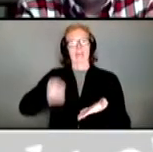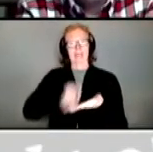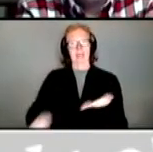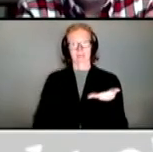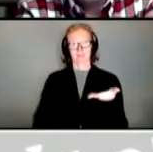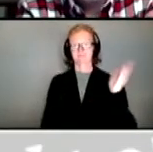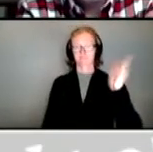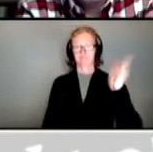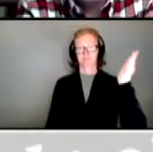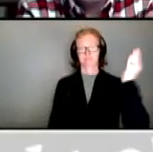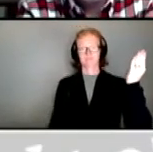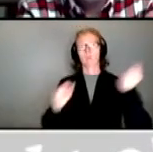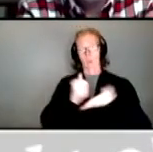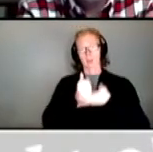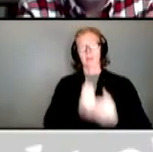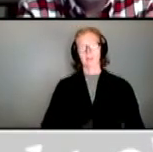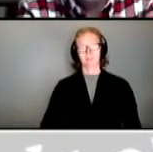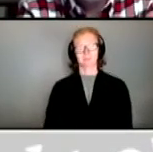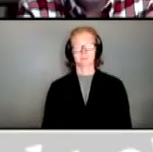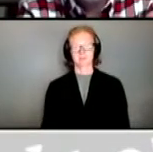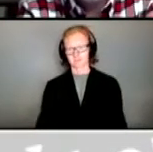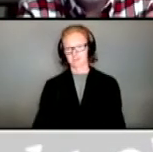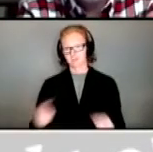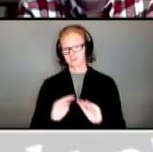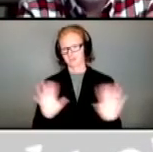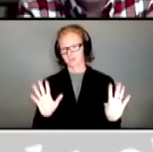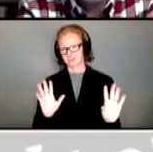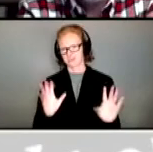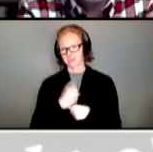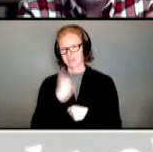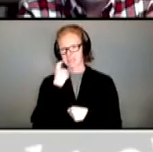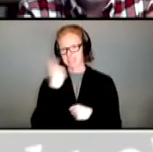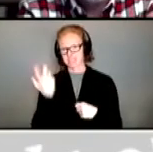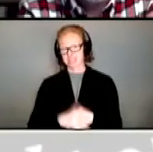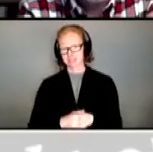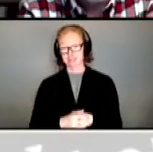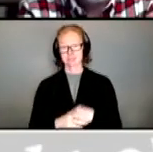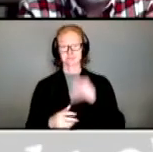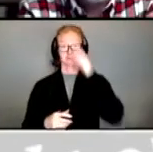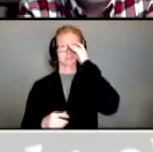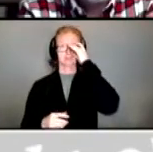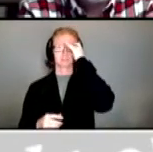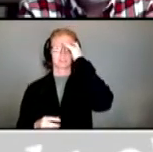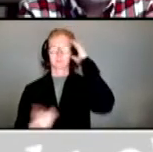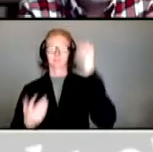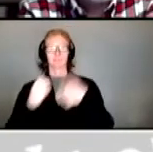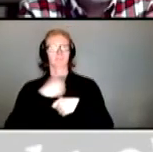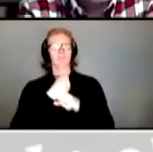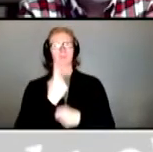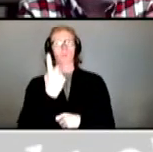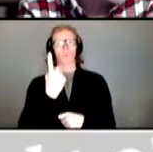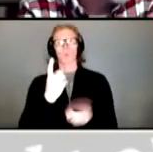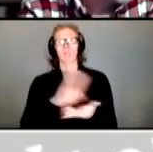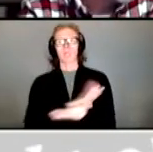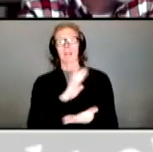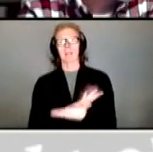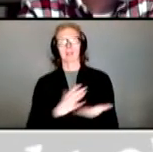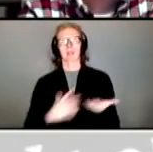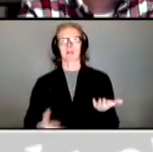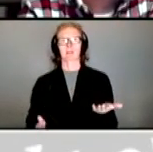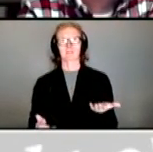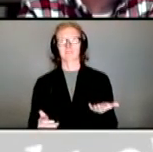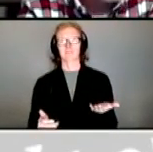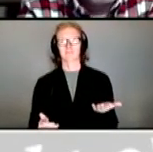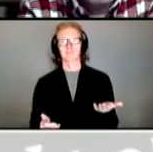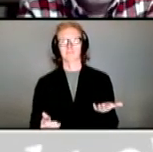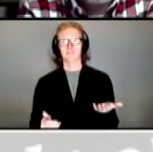help. You understand? Does that make sense? Can you maybe create a single document that lays out